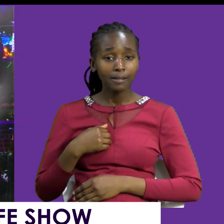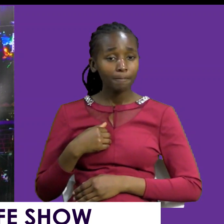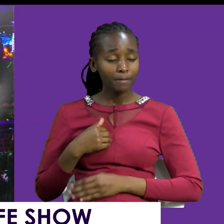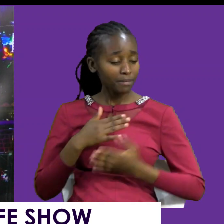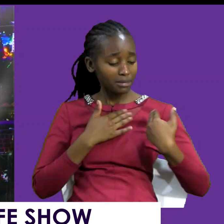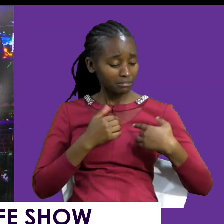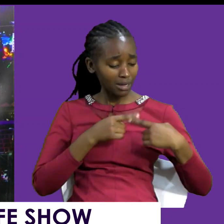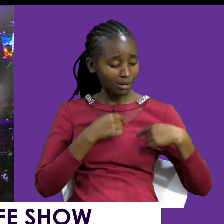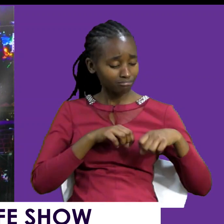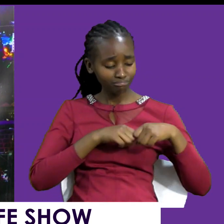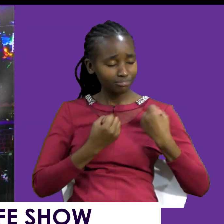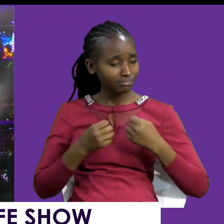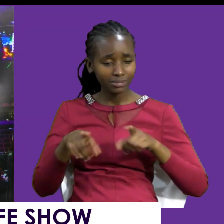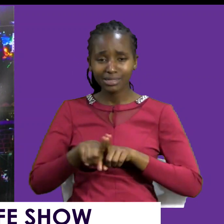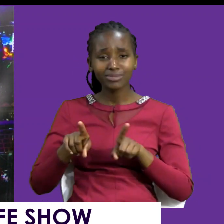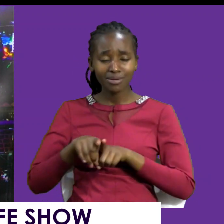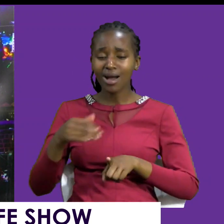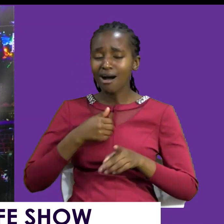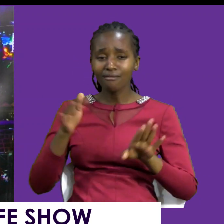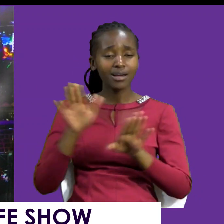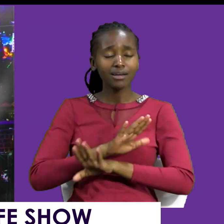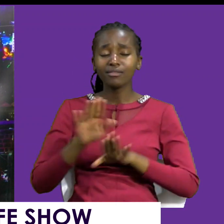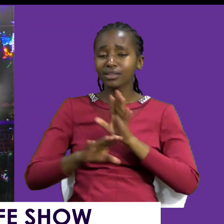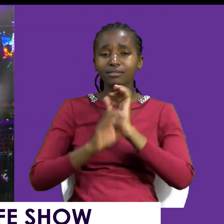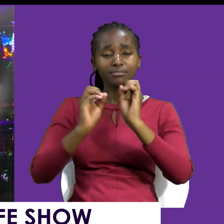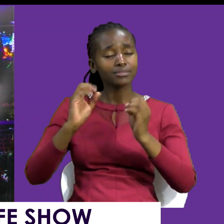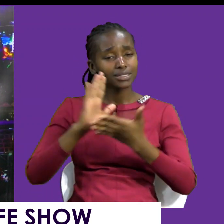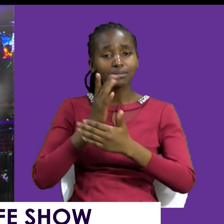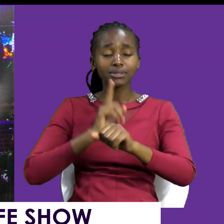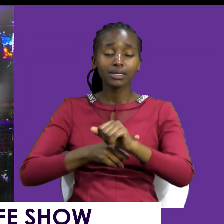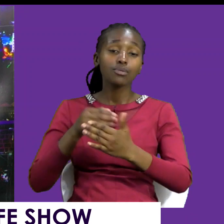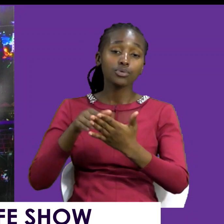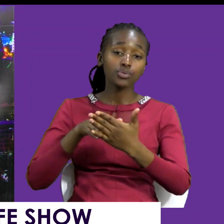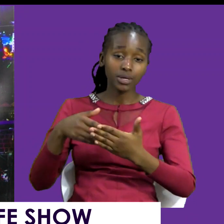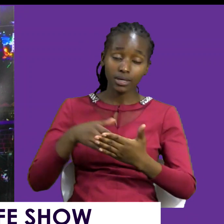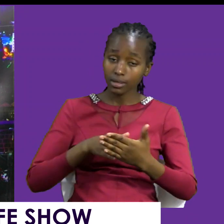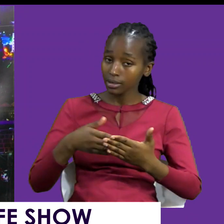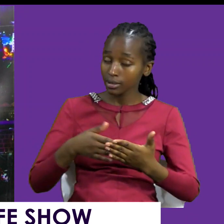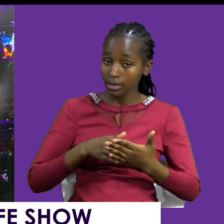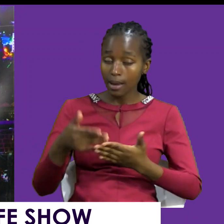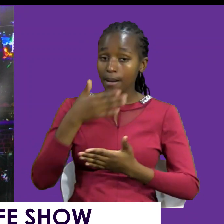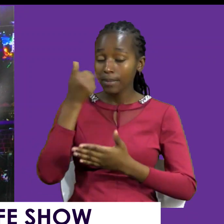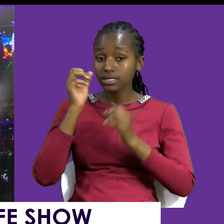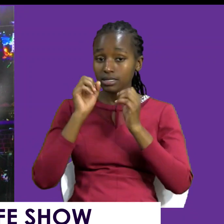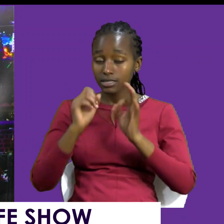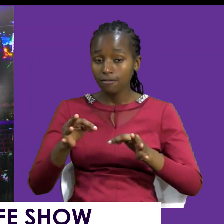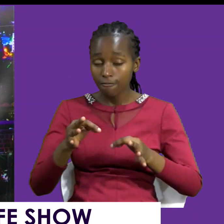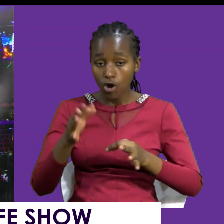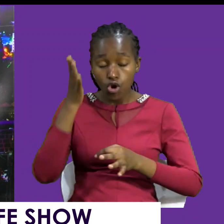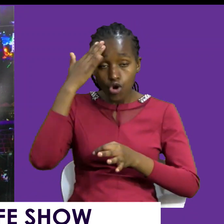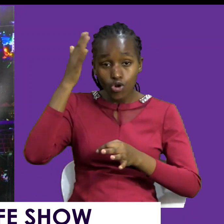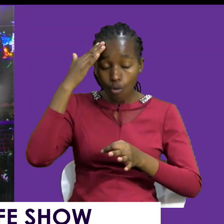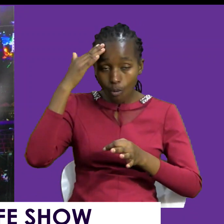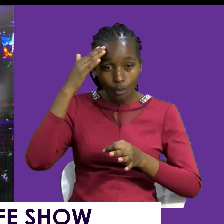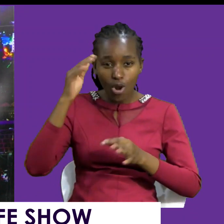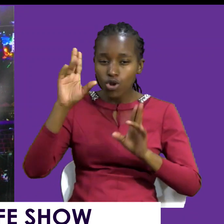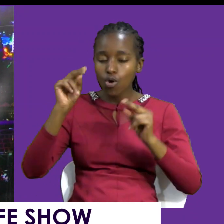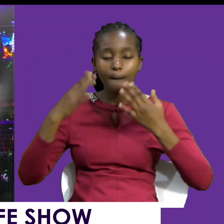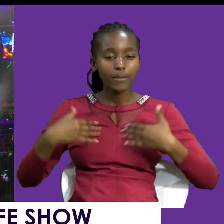beings lack. Human beings are weak. The truth is that there is no perfect human